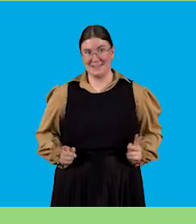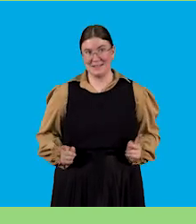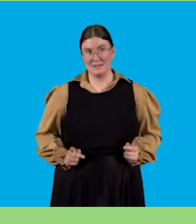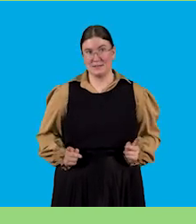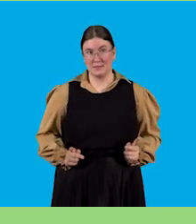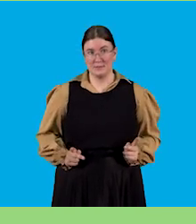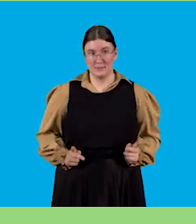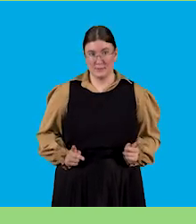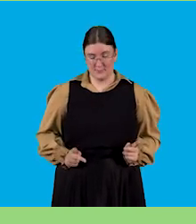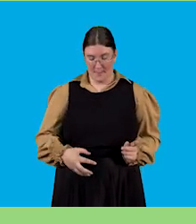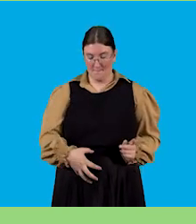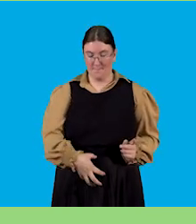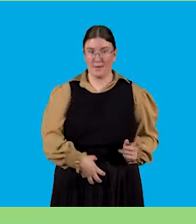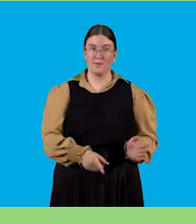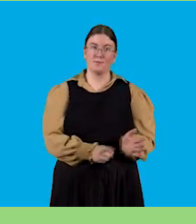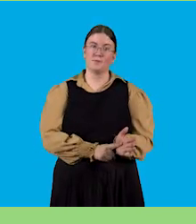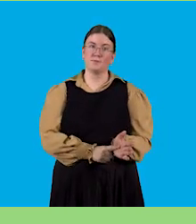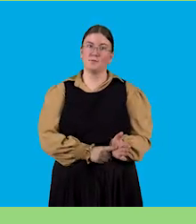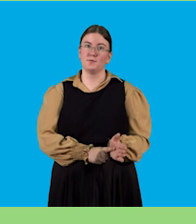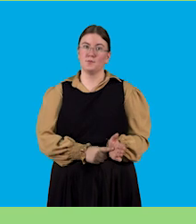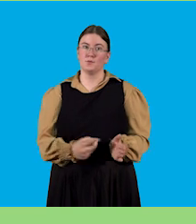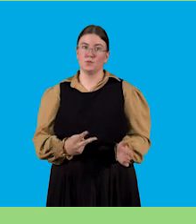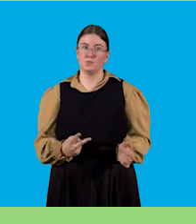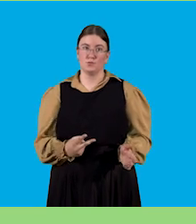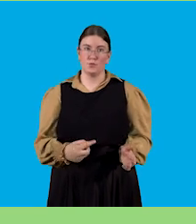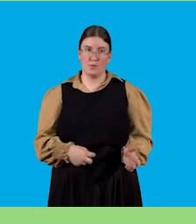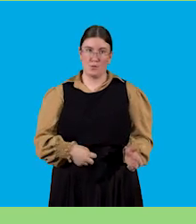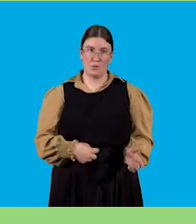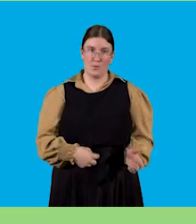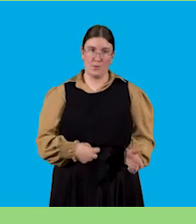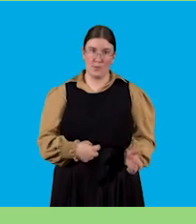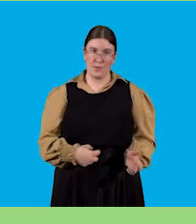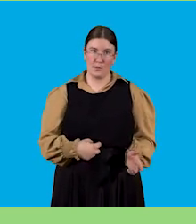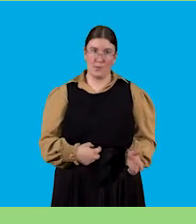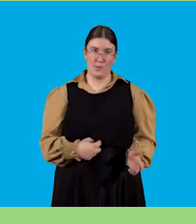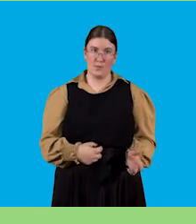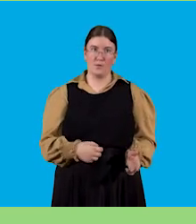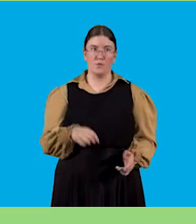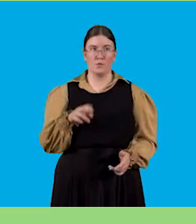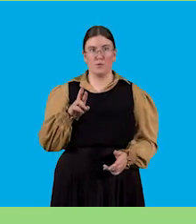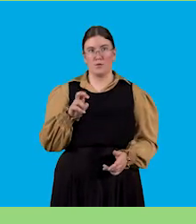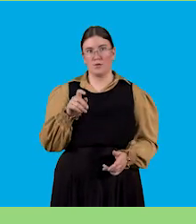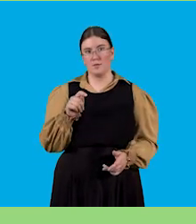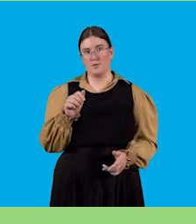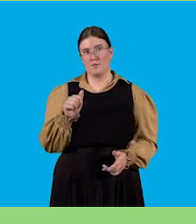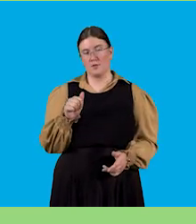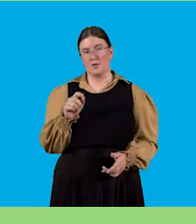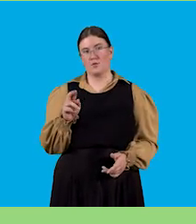kidneys as well as the bladder and ureters and urethra.